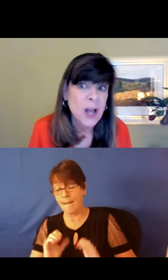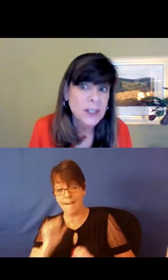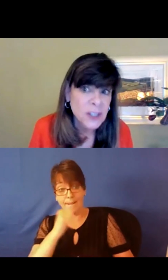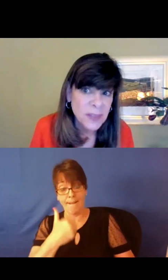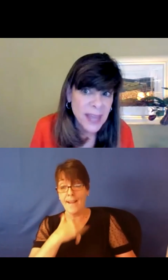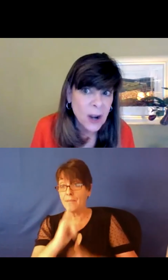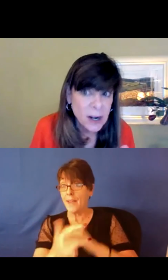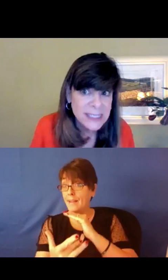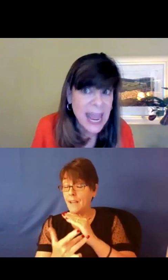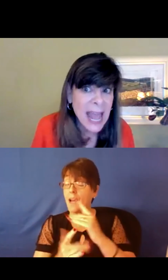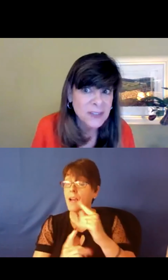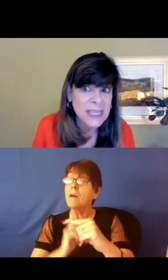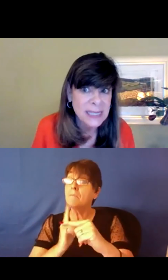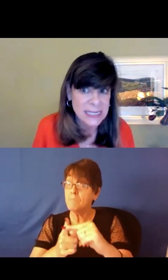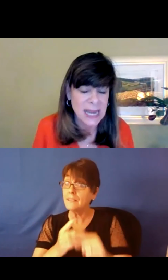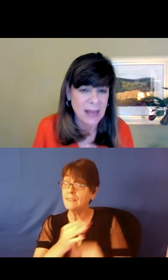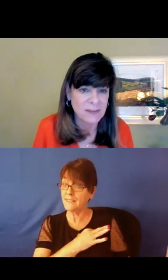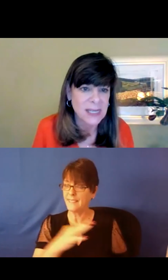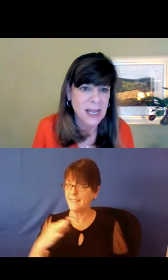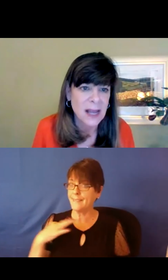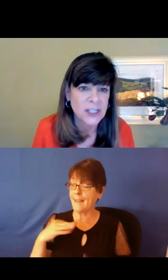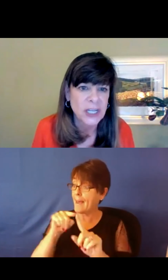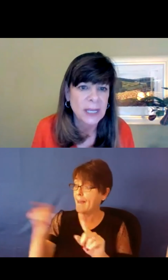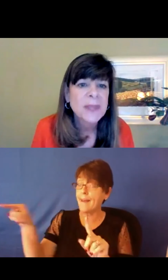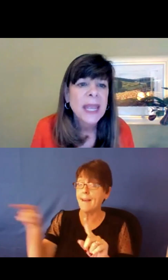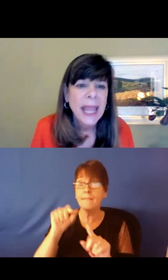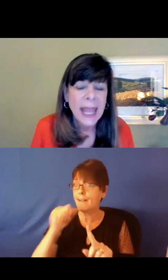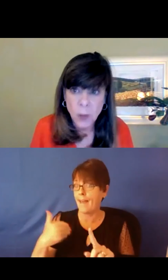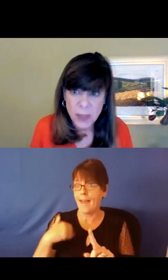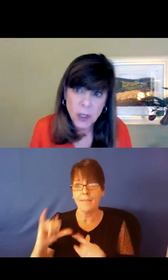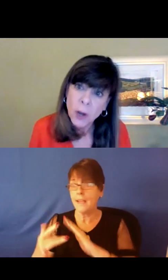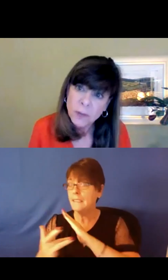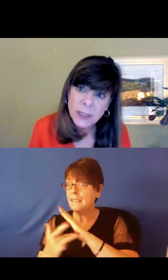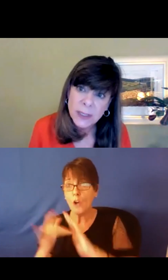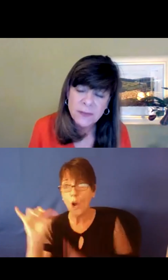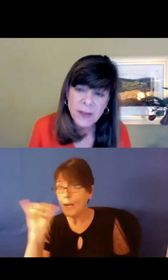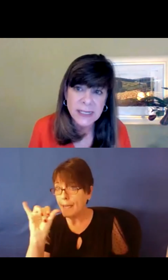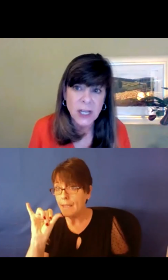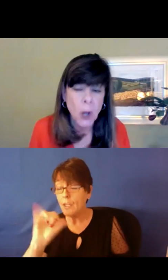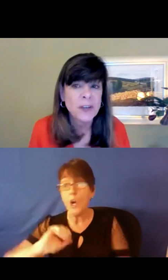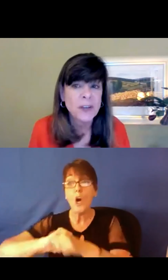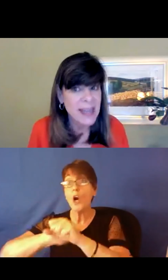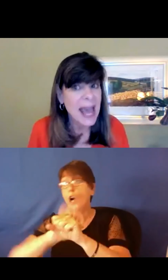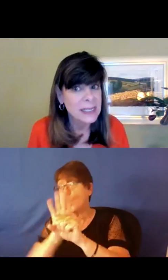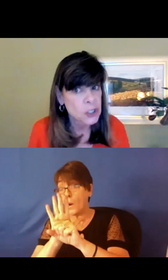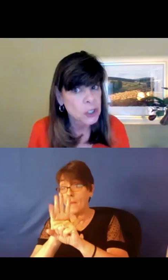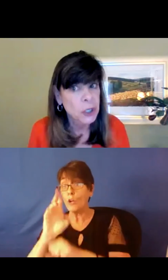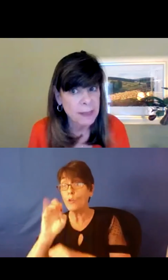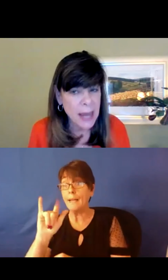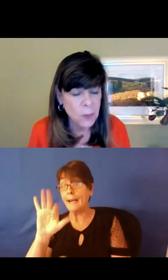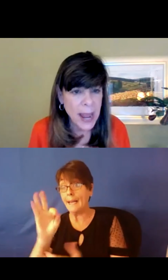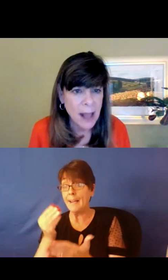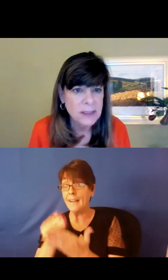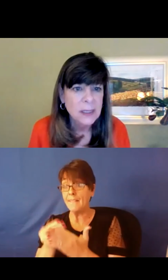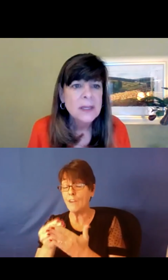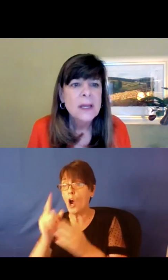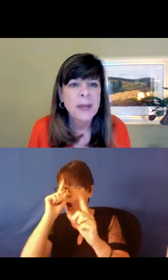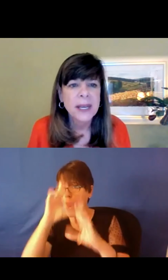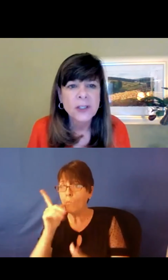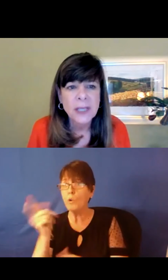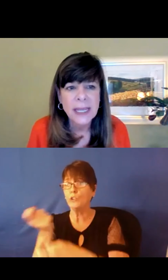technology, it was also that our staffs didn't have the technology. And with the COVID relief funding, hopefully that is turning that